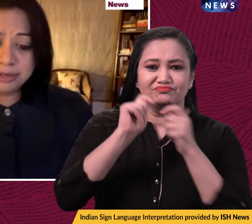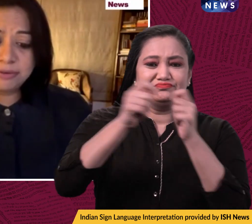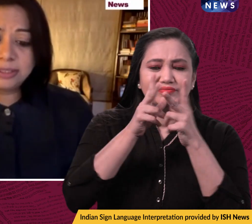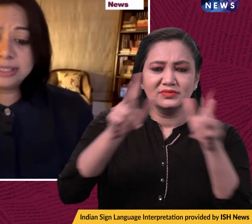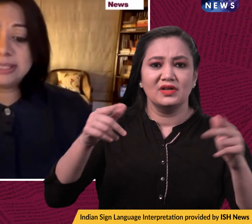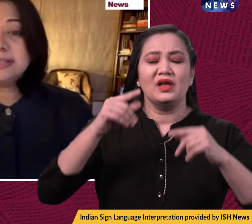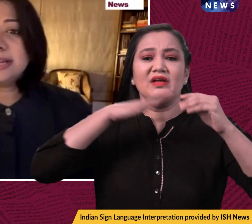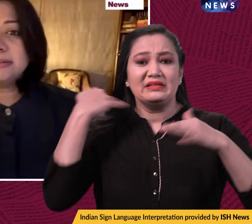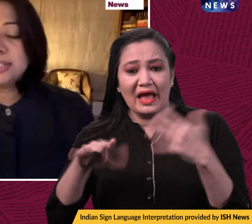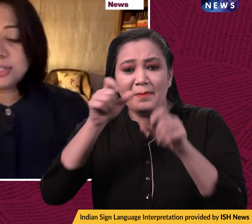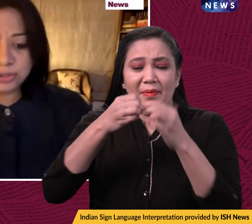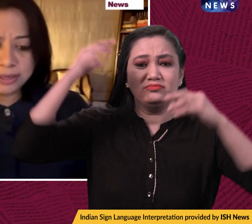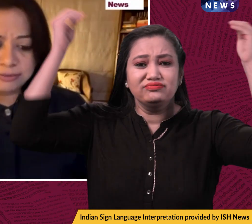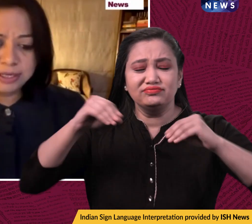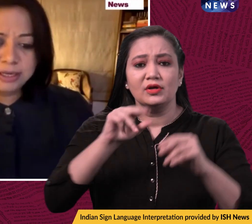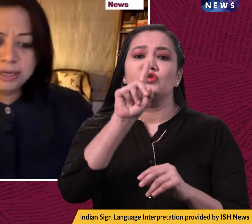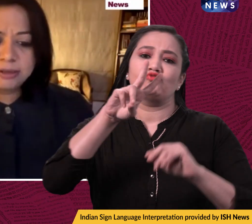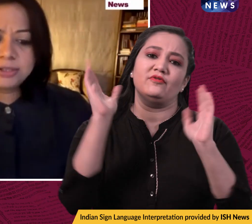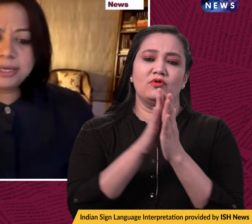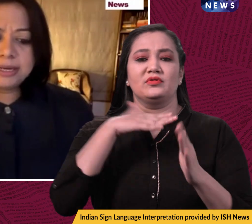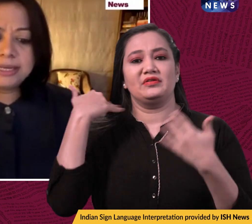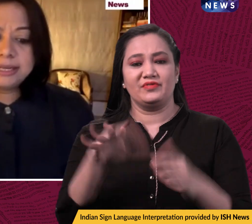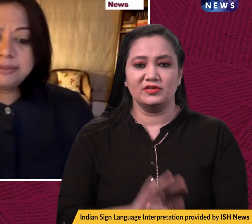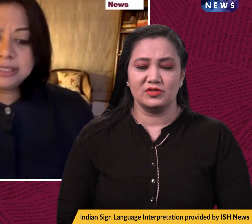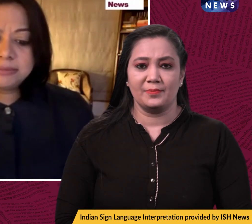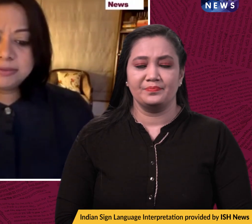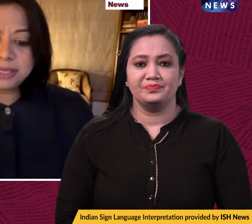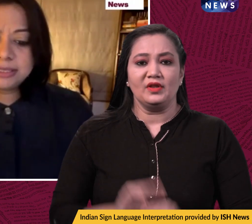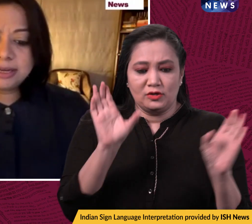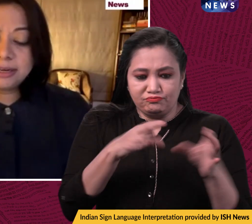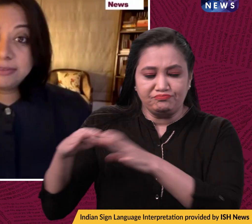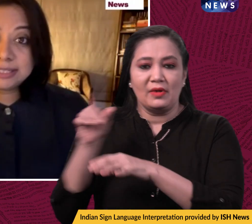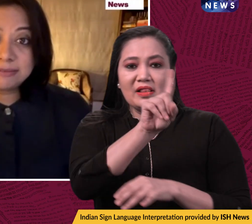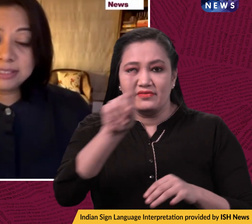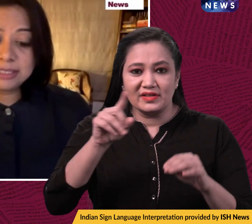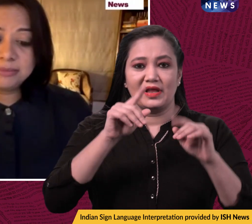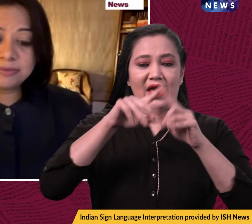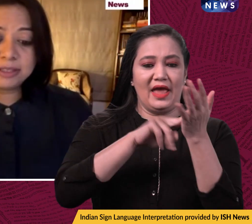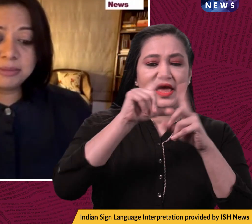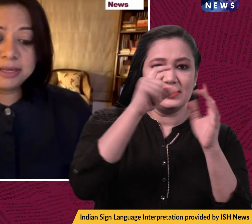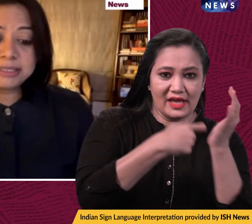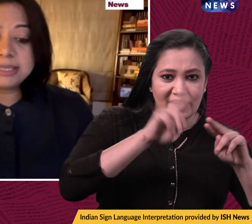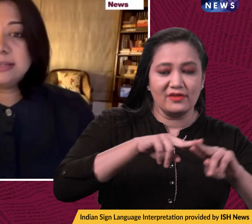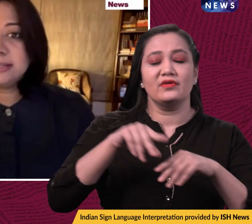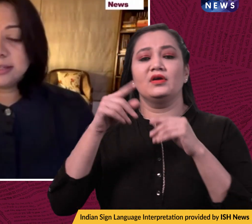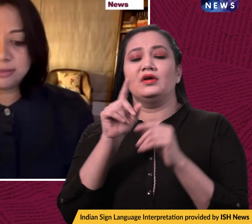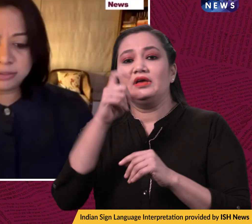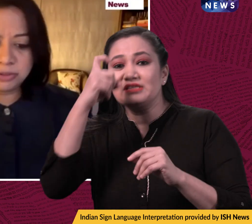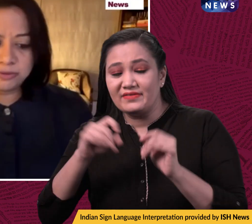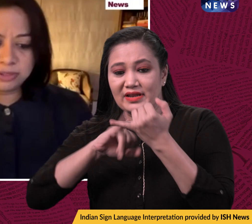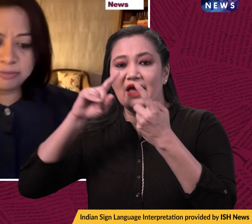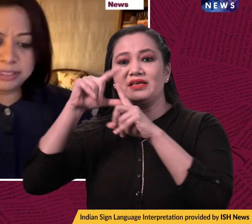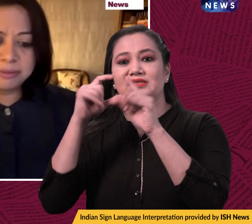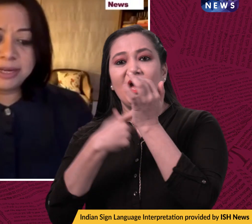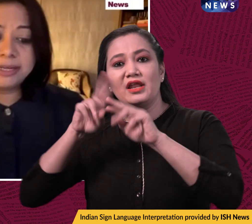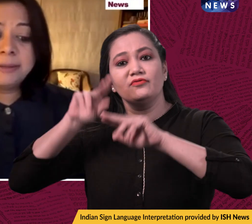heavy rainfall in the state has now reached 12. According to ANI, 11 teams of the NDRF and 7 teams of the Tamil Nadu State Disaster